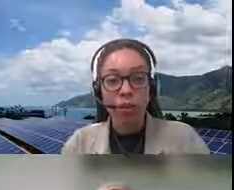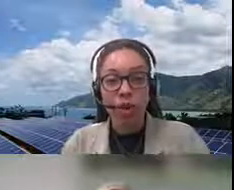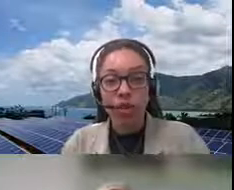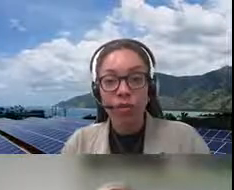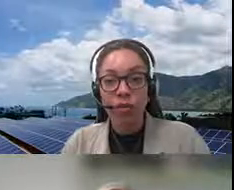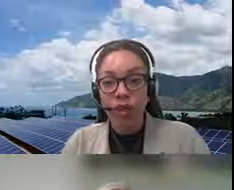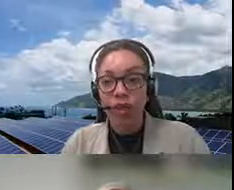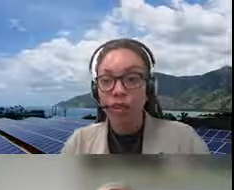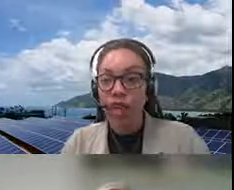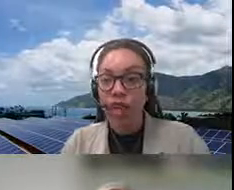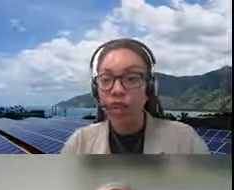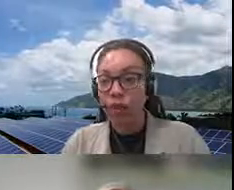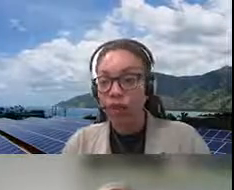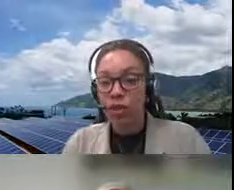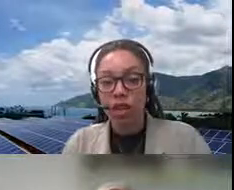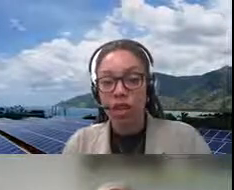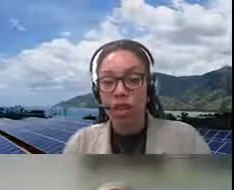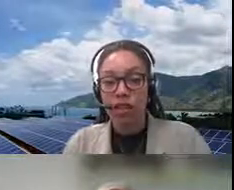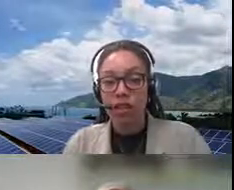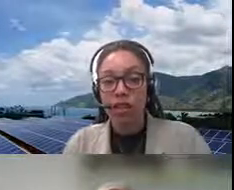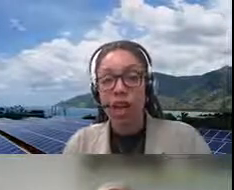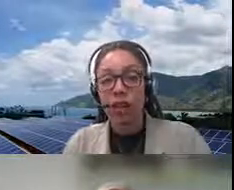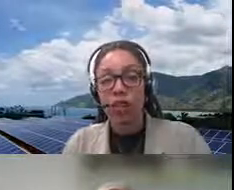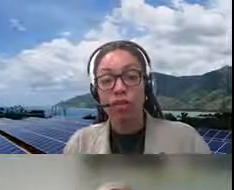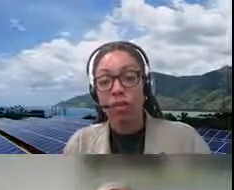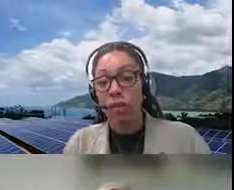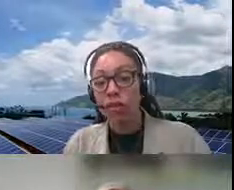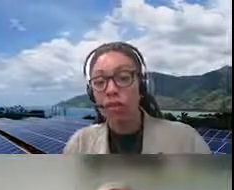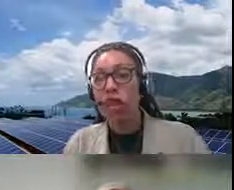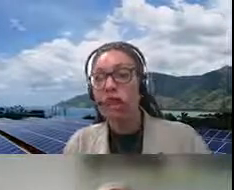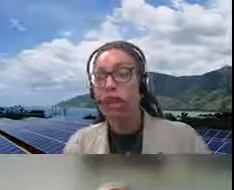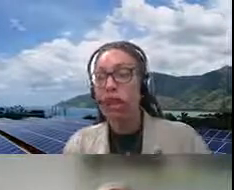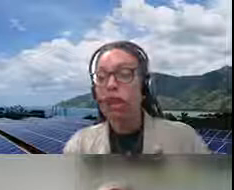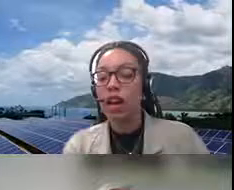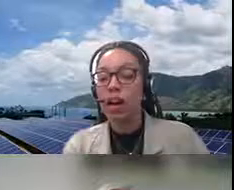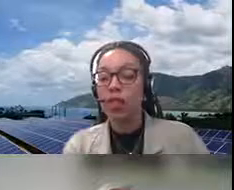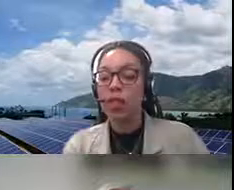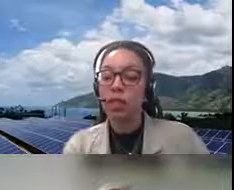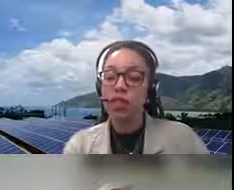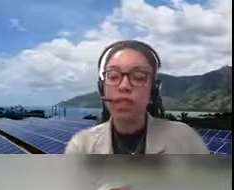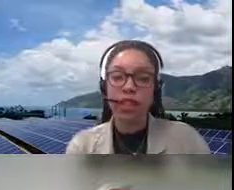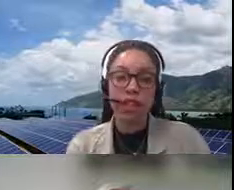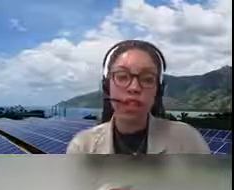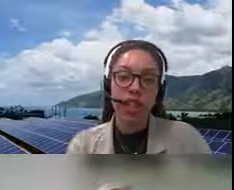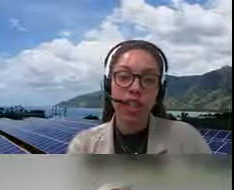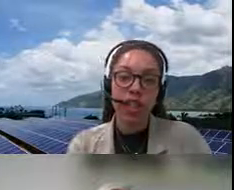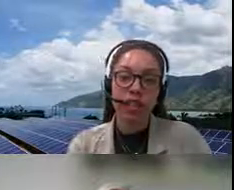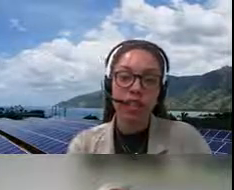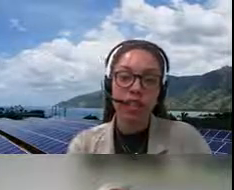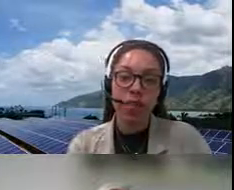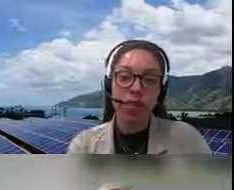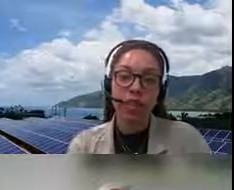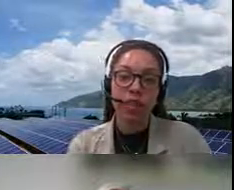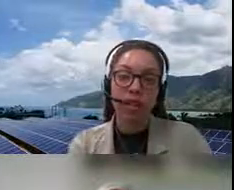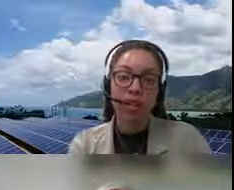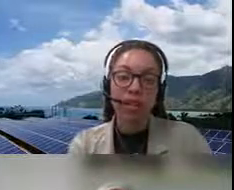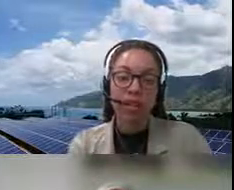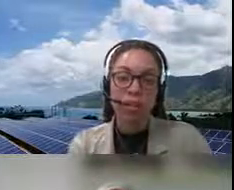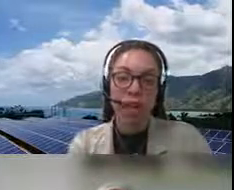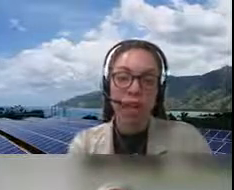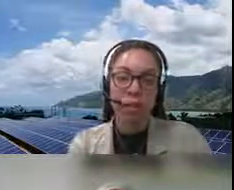of what productivity in regional communities and on farm looks like. especially seeing as energy is